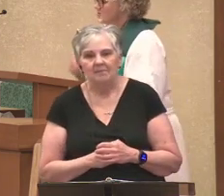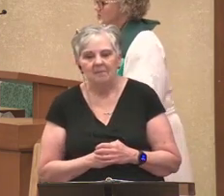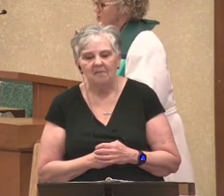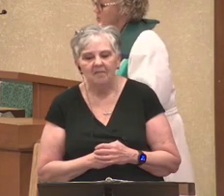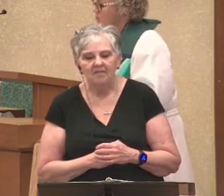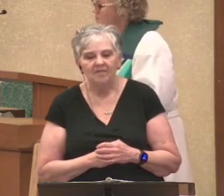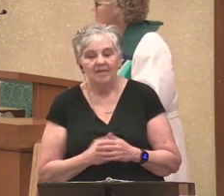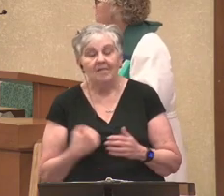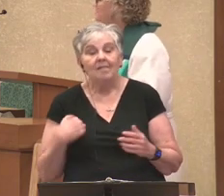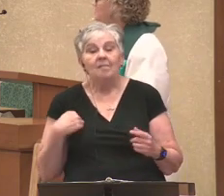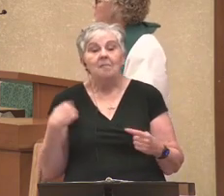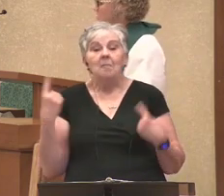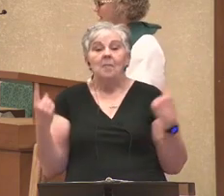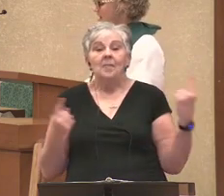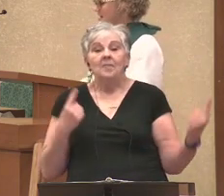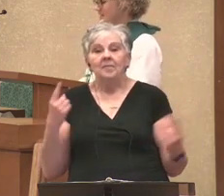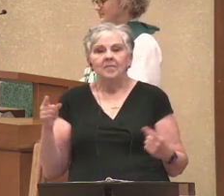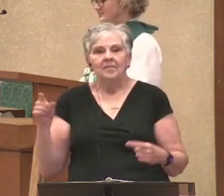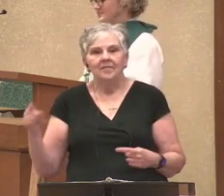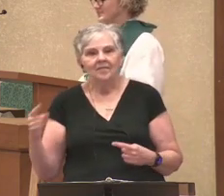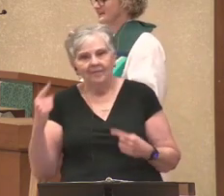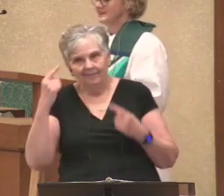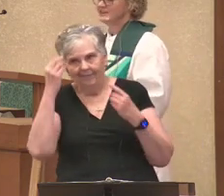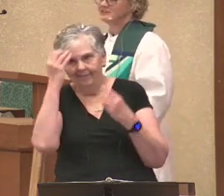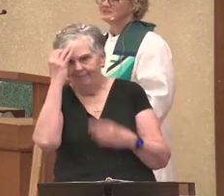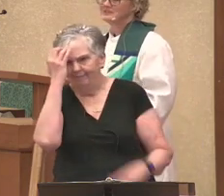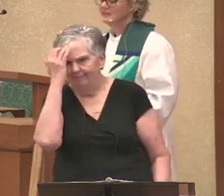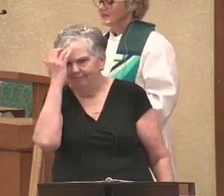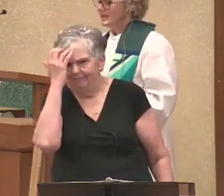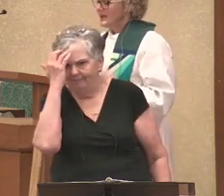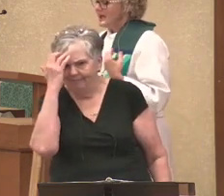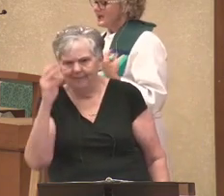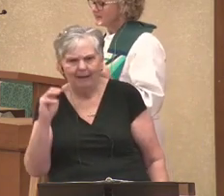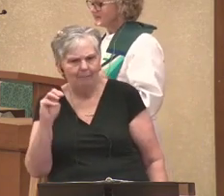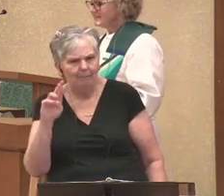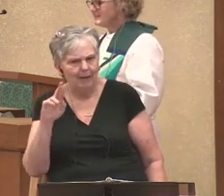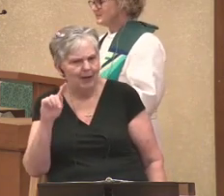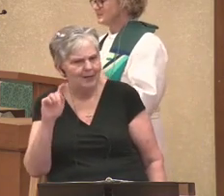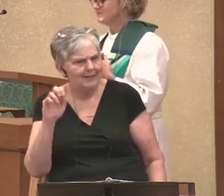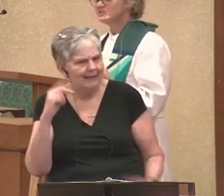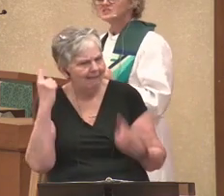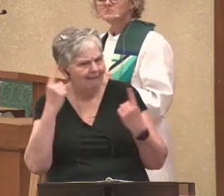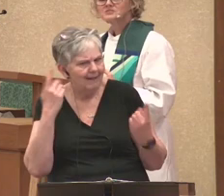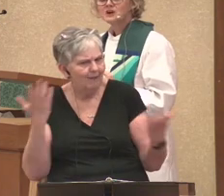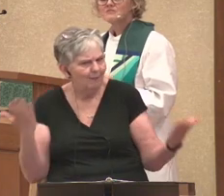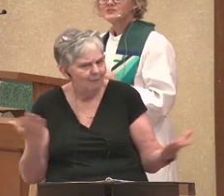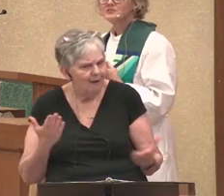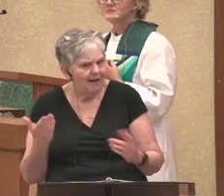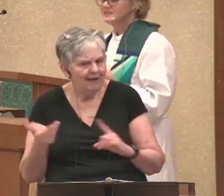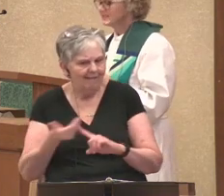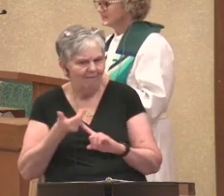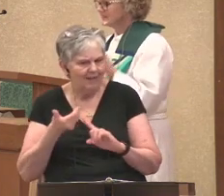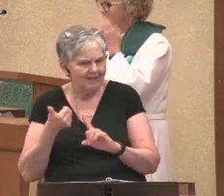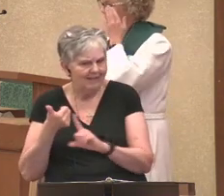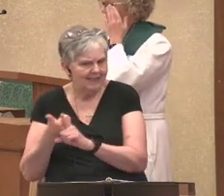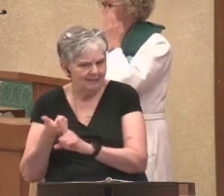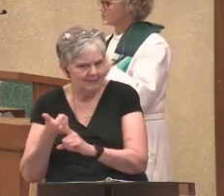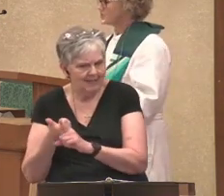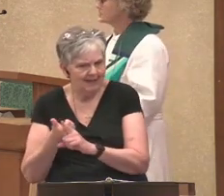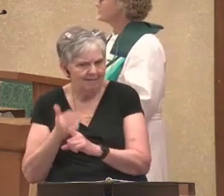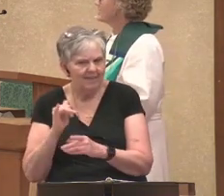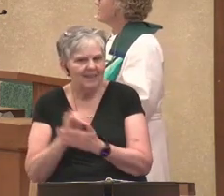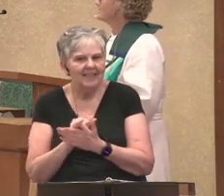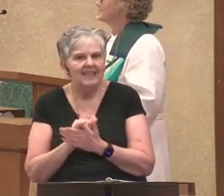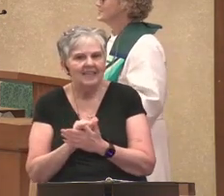I wonder what must have been going on in his head. Had he convinced himself in the beginning that this